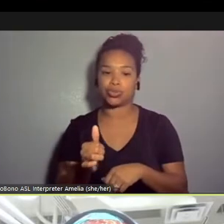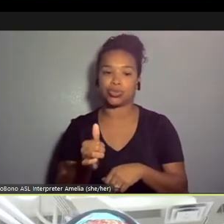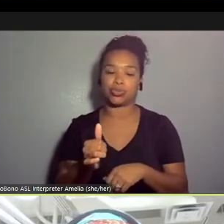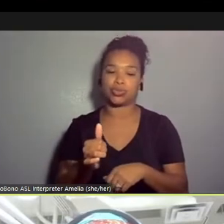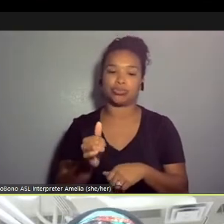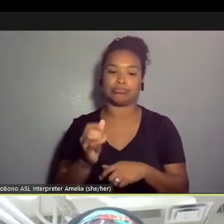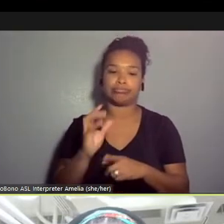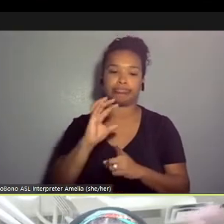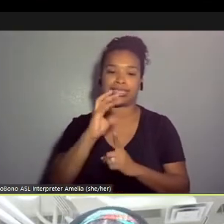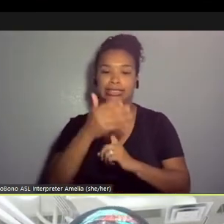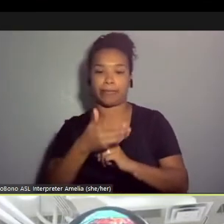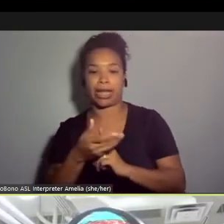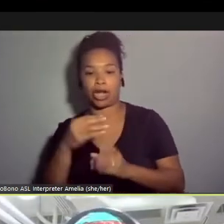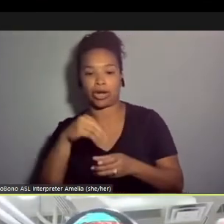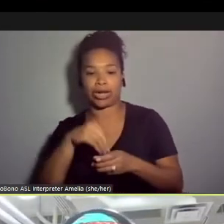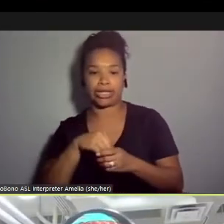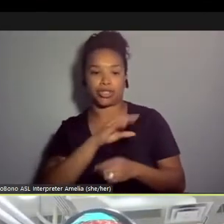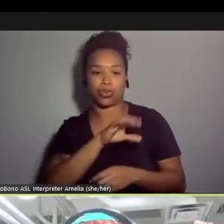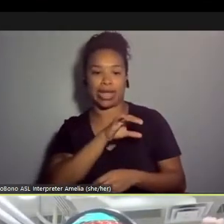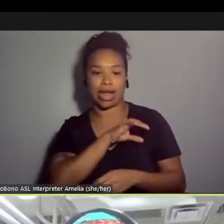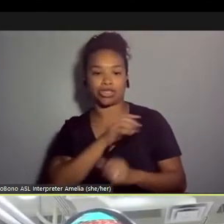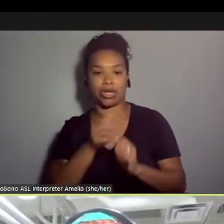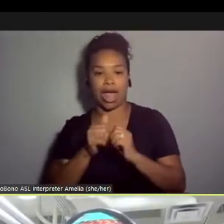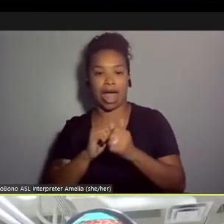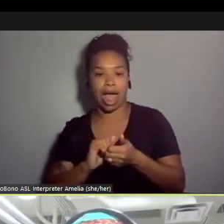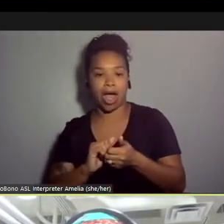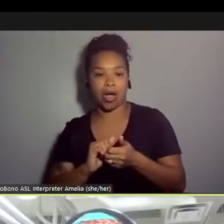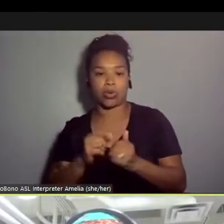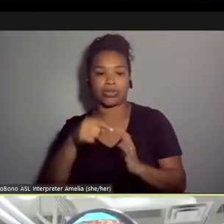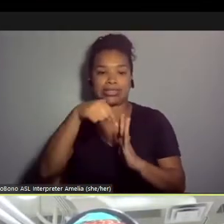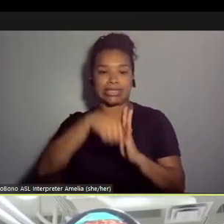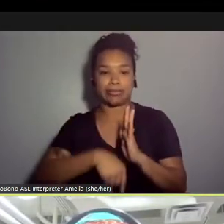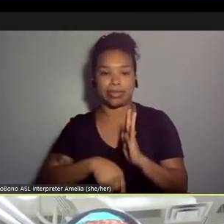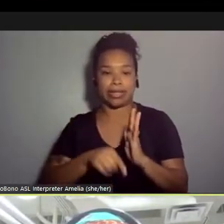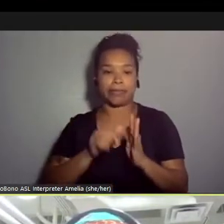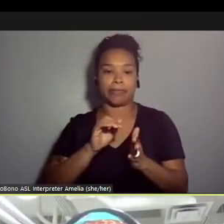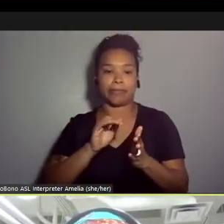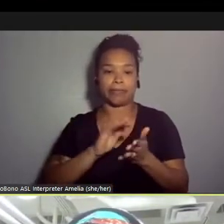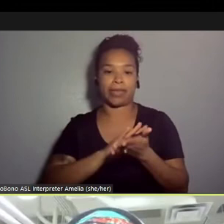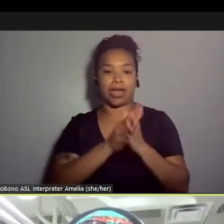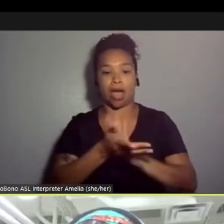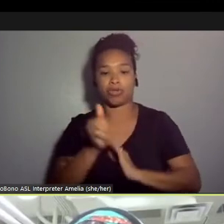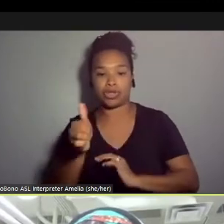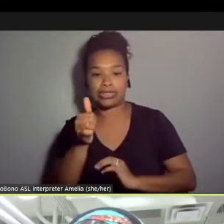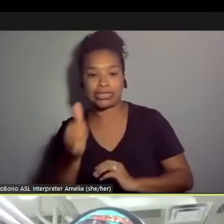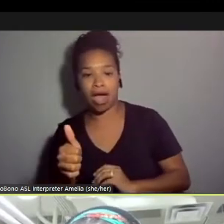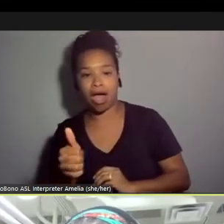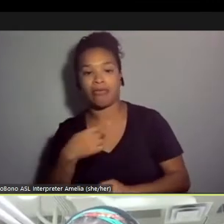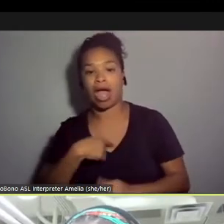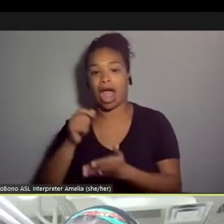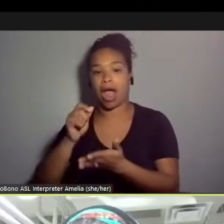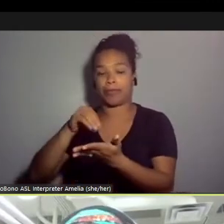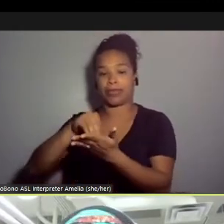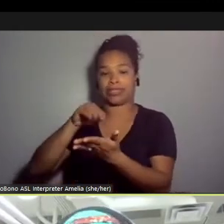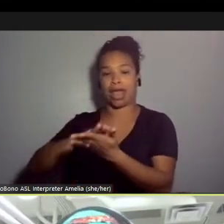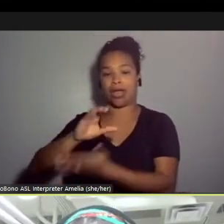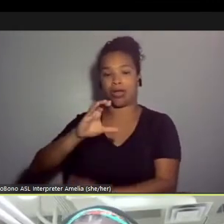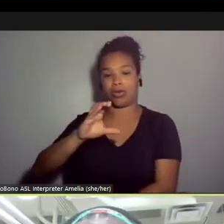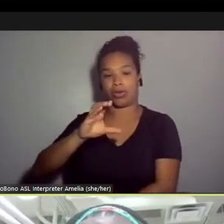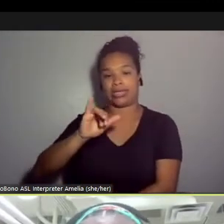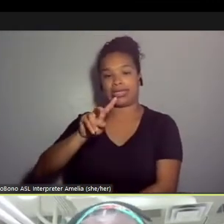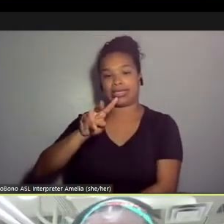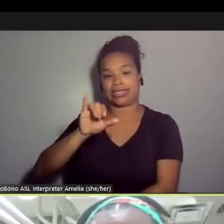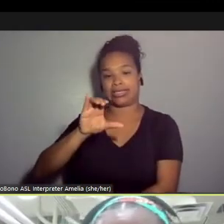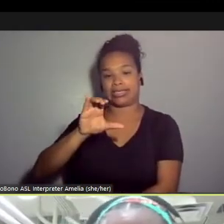be yourself, from Will? I wrote civic imagination from Michael. And I wrote, we needn't be righteous to be